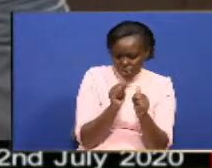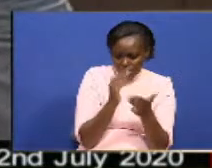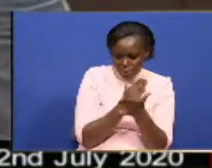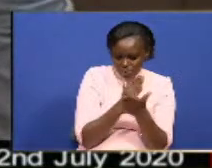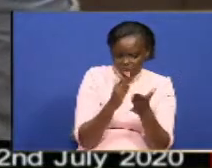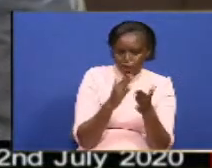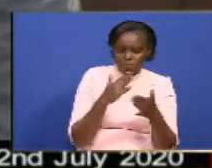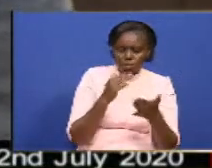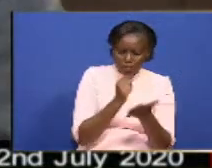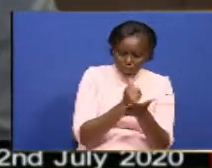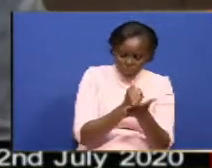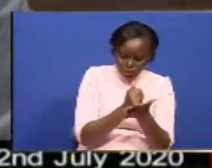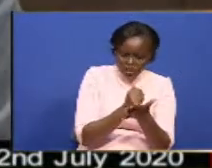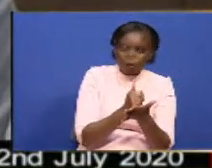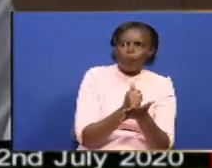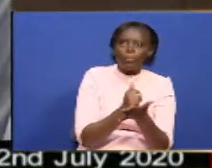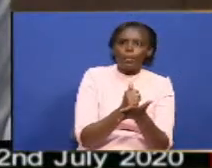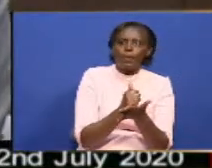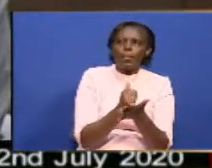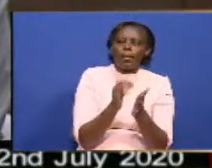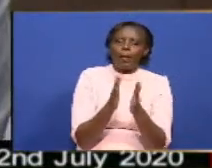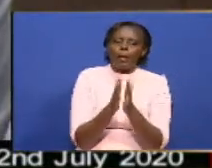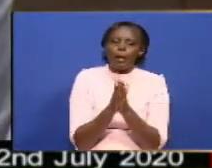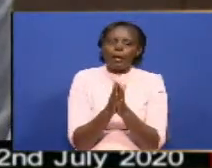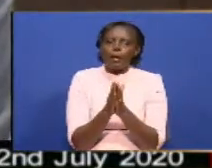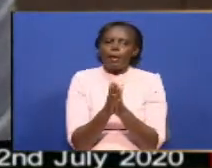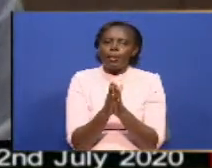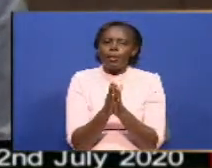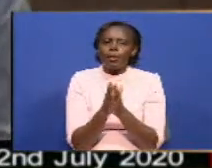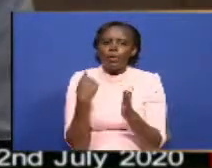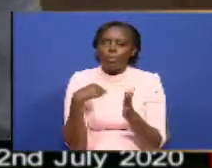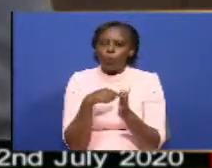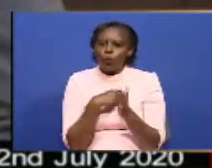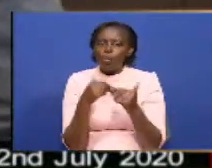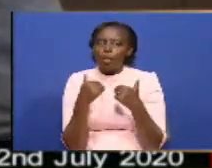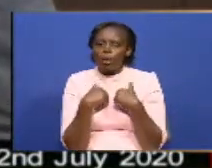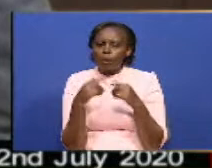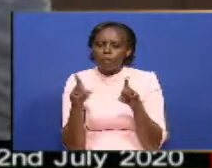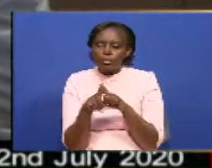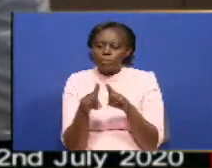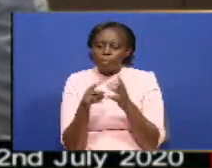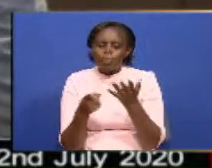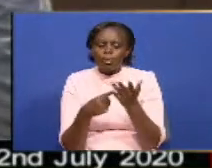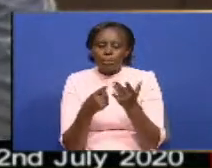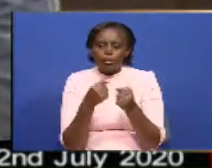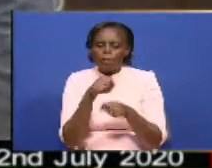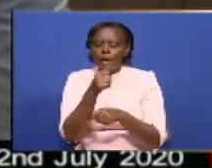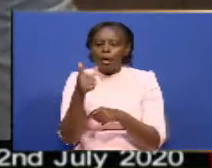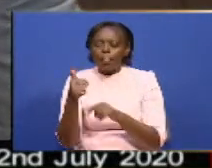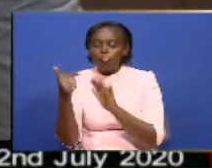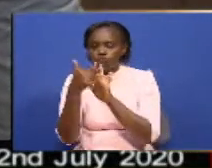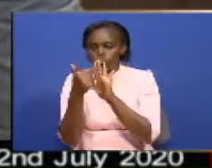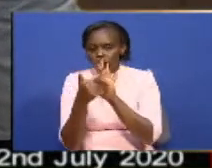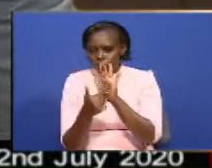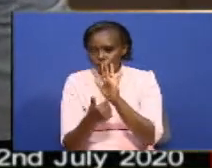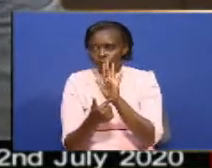of Registration, and we have also several other provisions